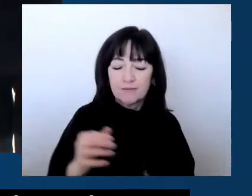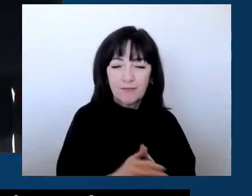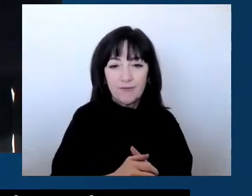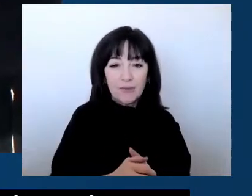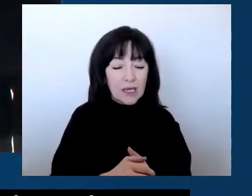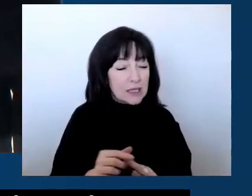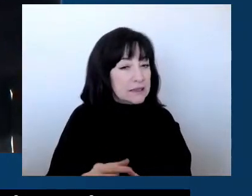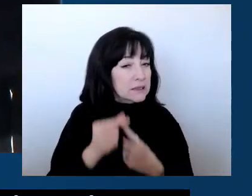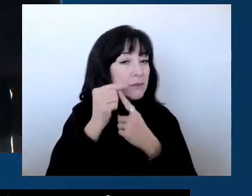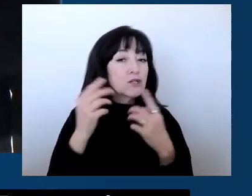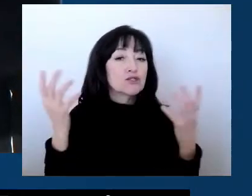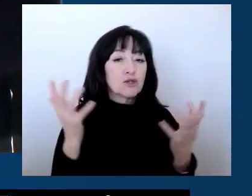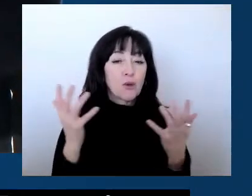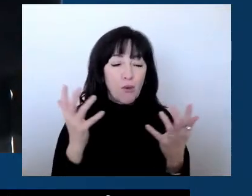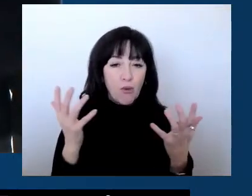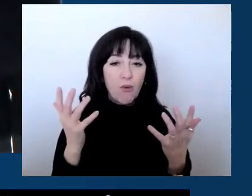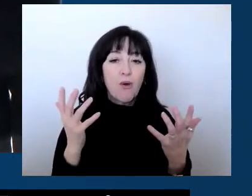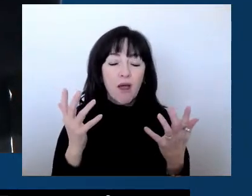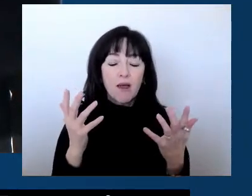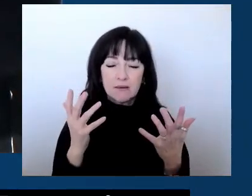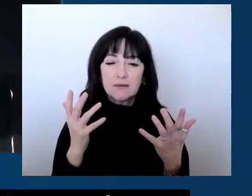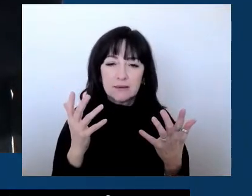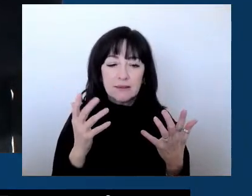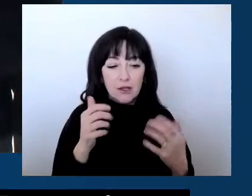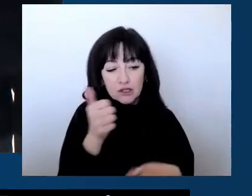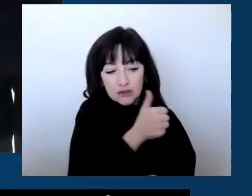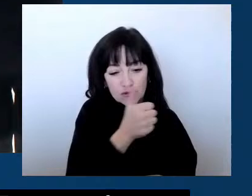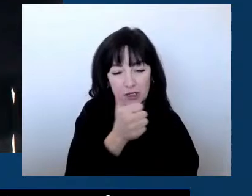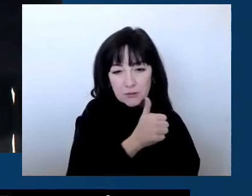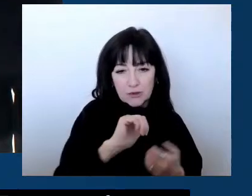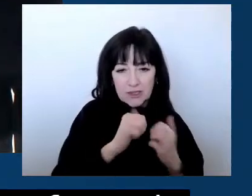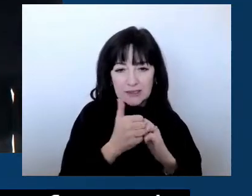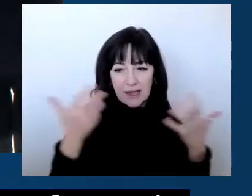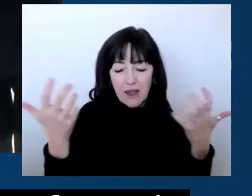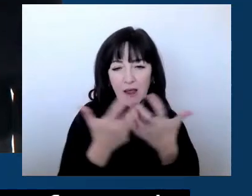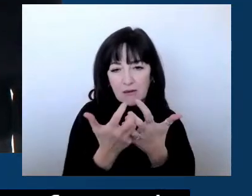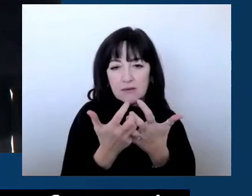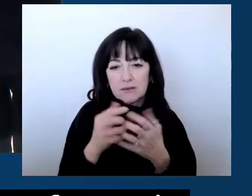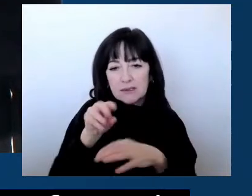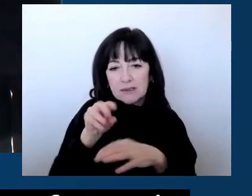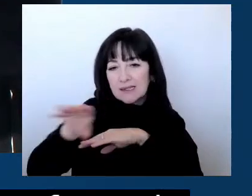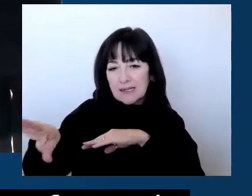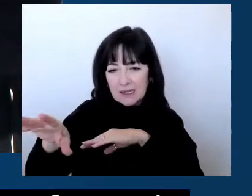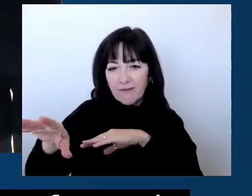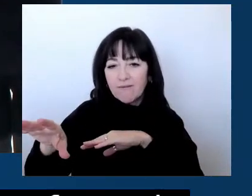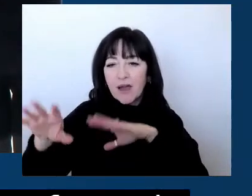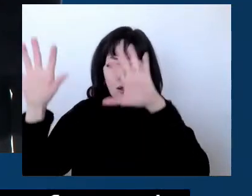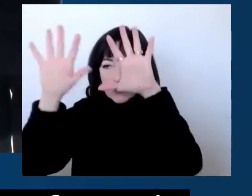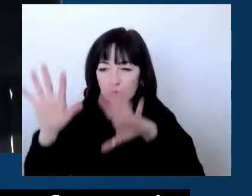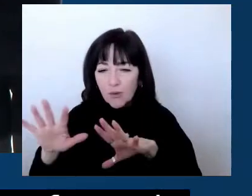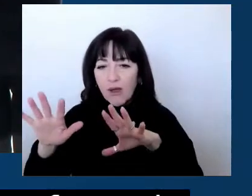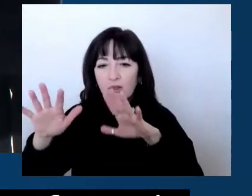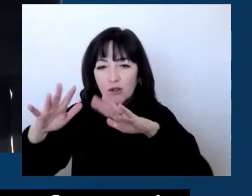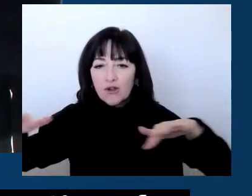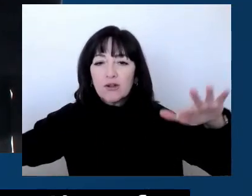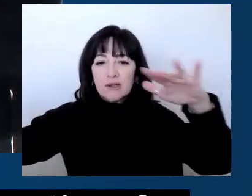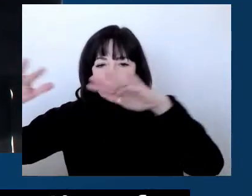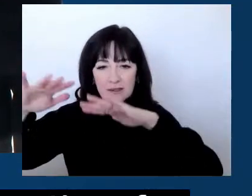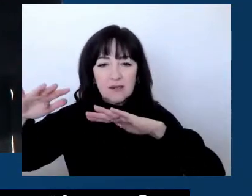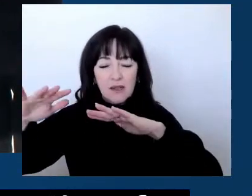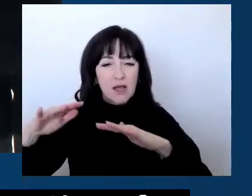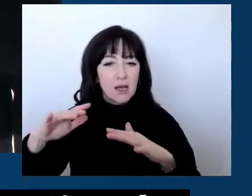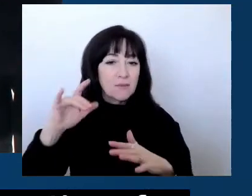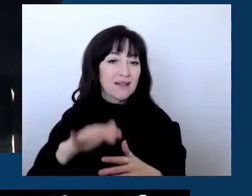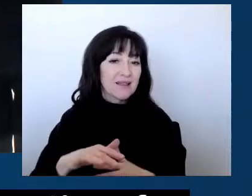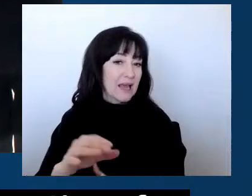transportation and climate, whether it's the work of DART and the transit work that we're talking about today, or the zero emissions vehicle